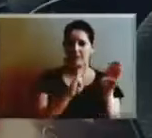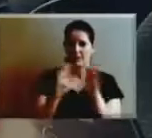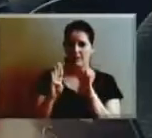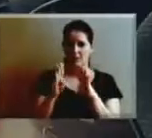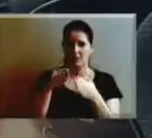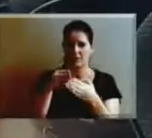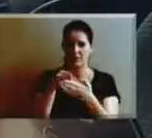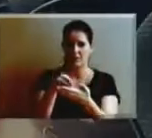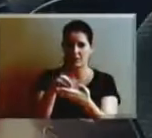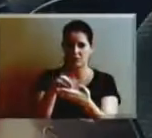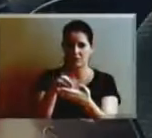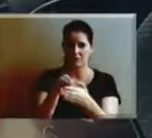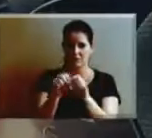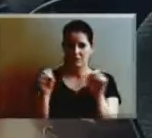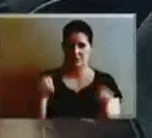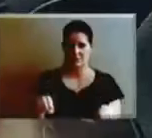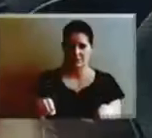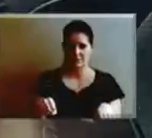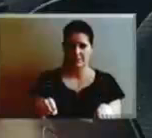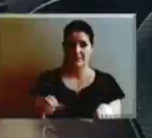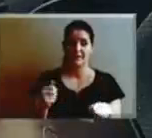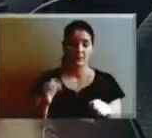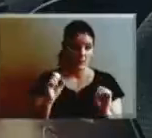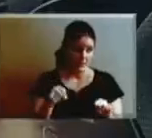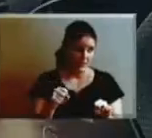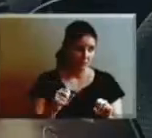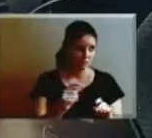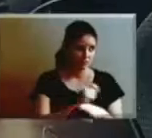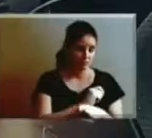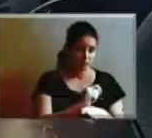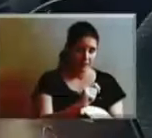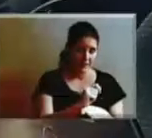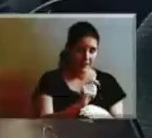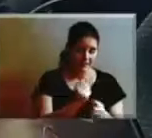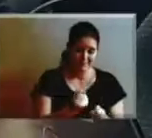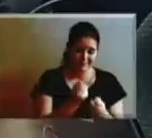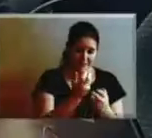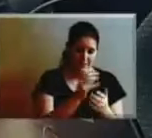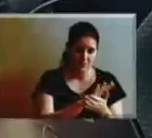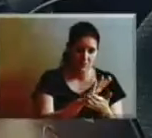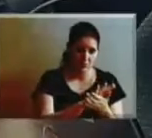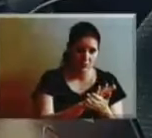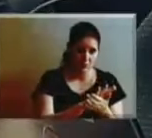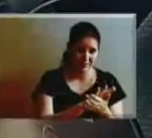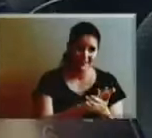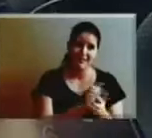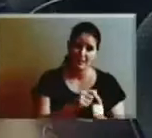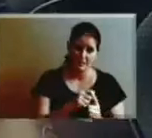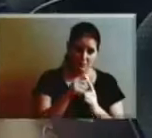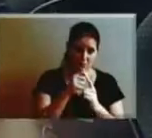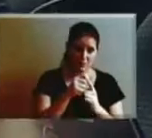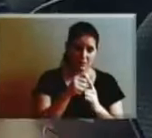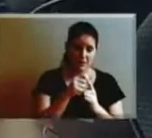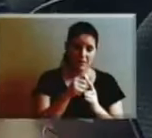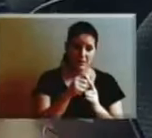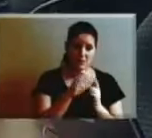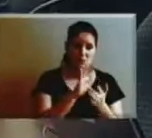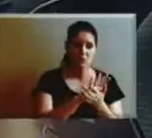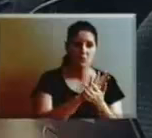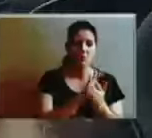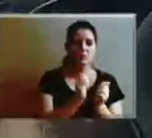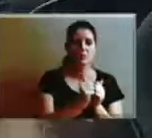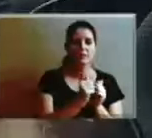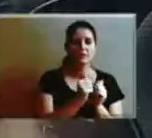that. If we can train as many schools as possible, particularly those that have the disproportionate number of students who are